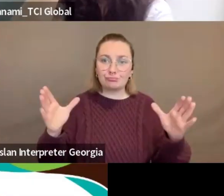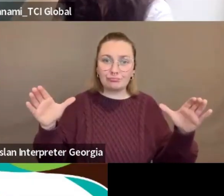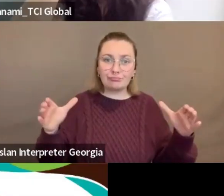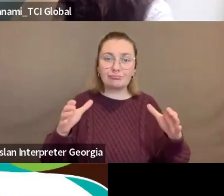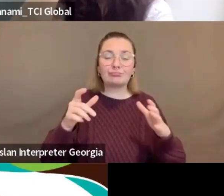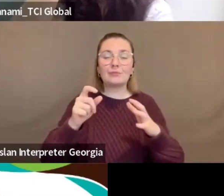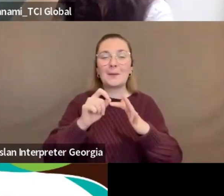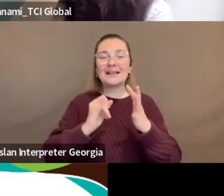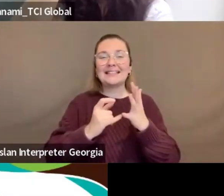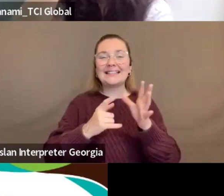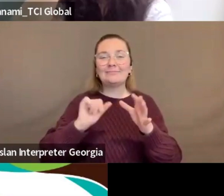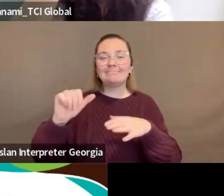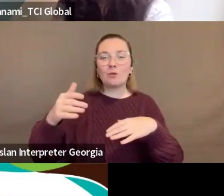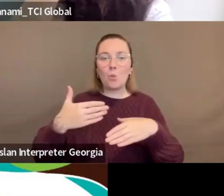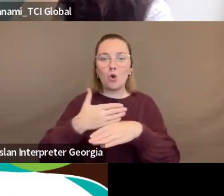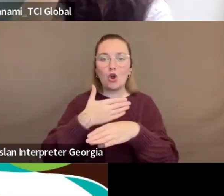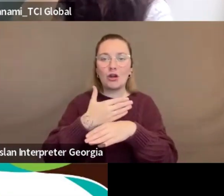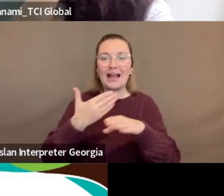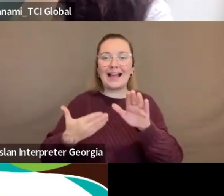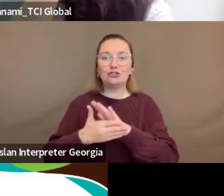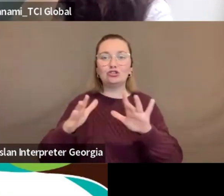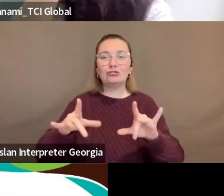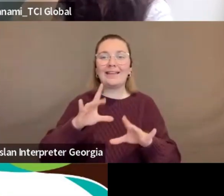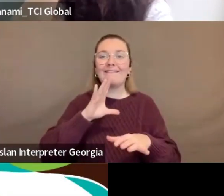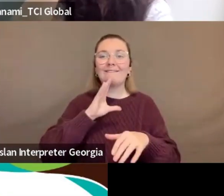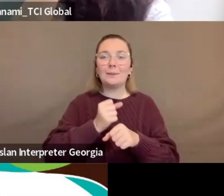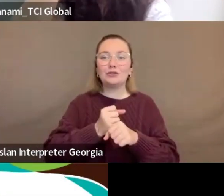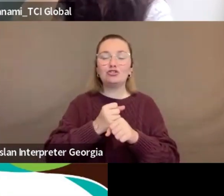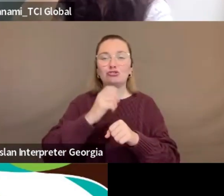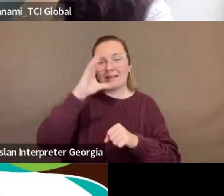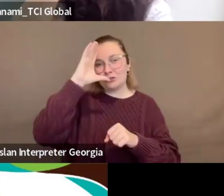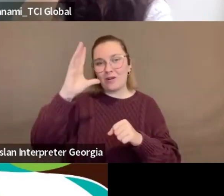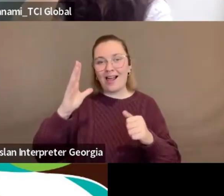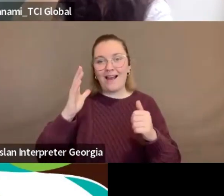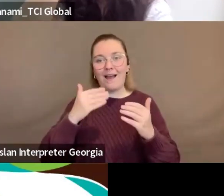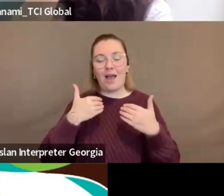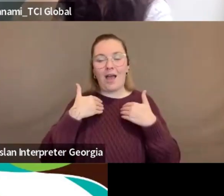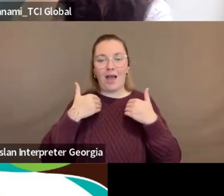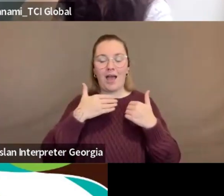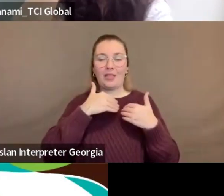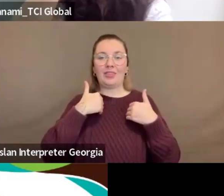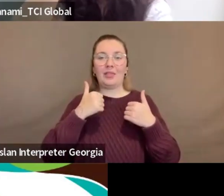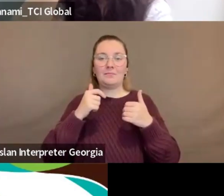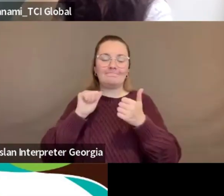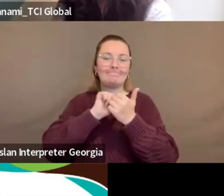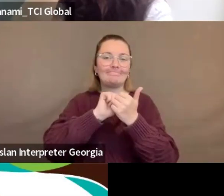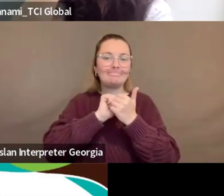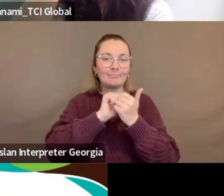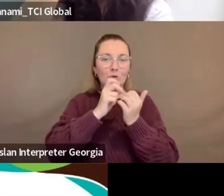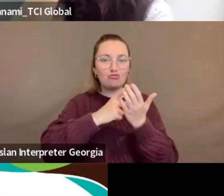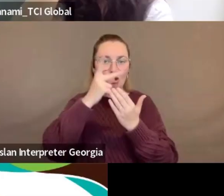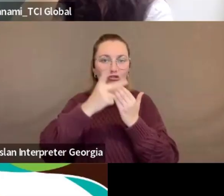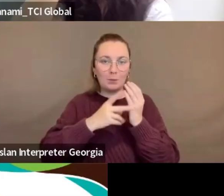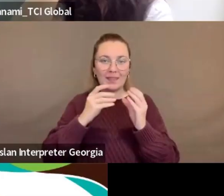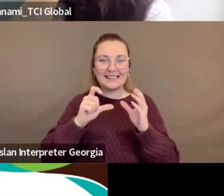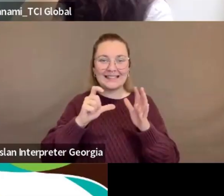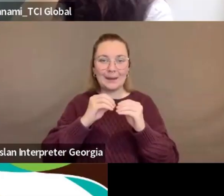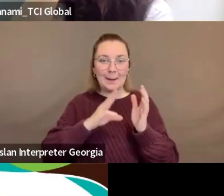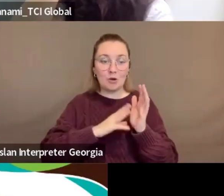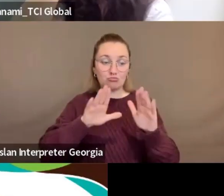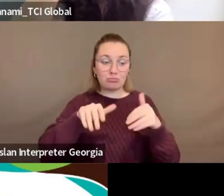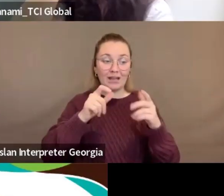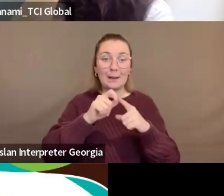Like PSA's work under the Australian Government Regional Health Partnership Program in partnership with CBM, providing peer